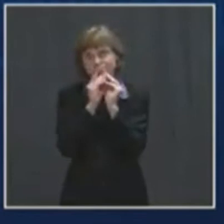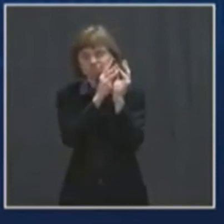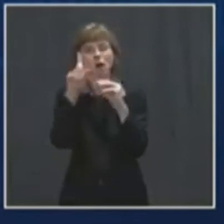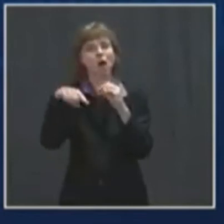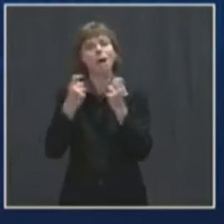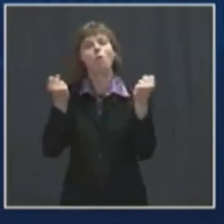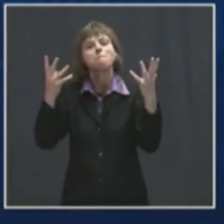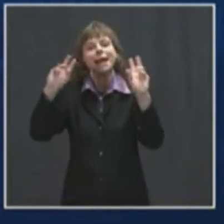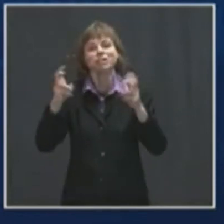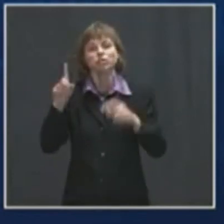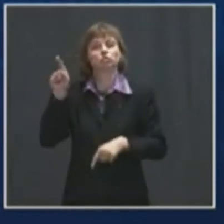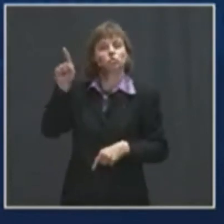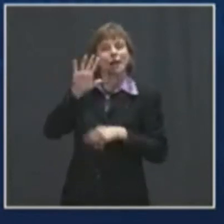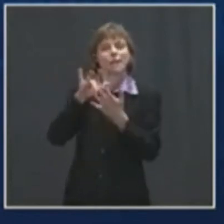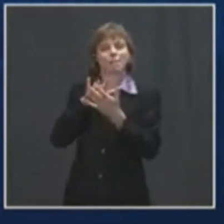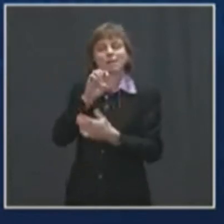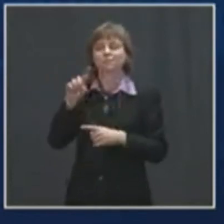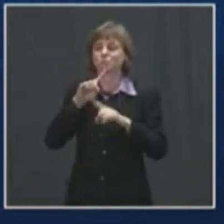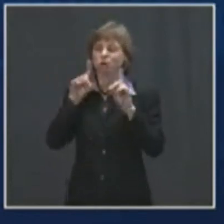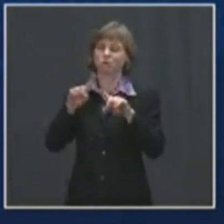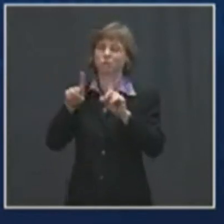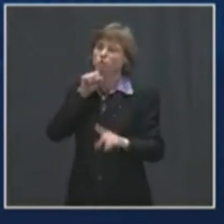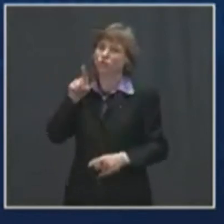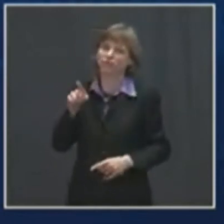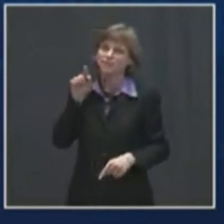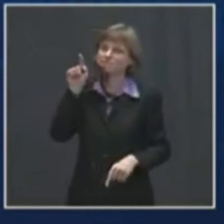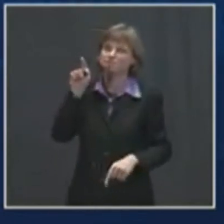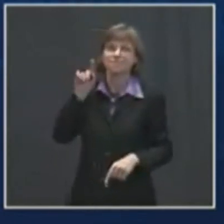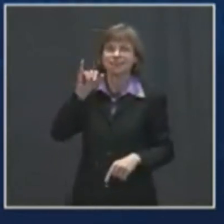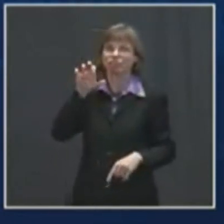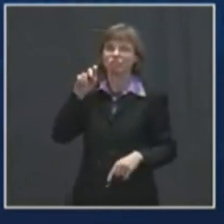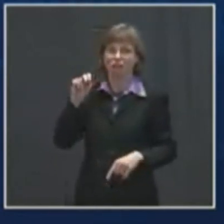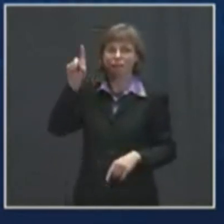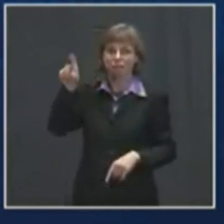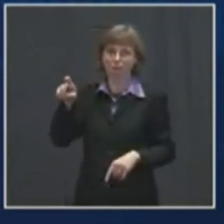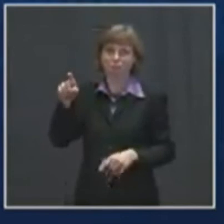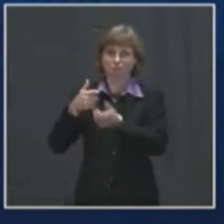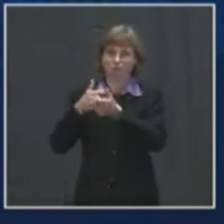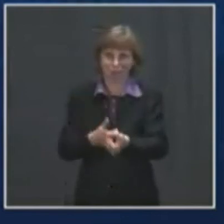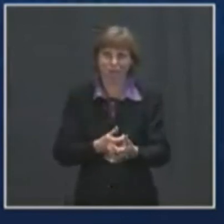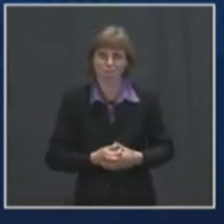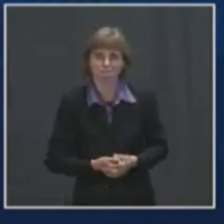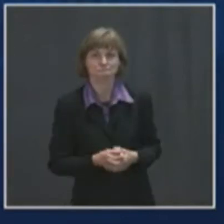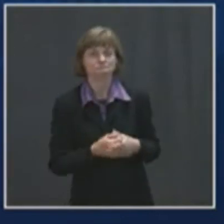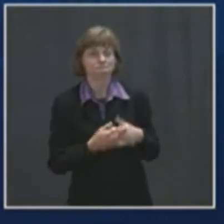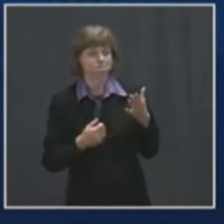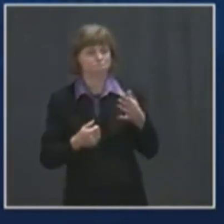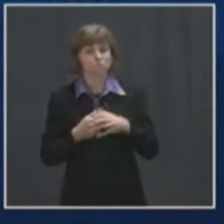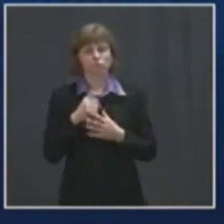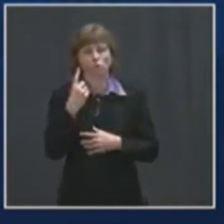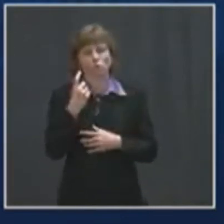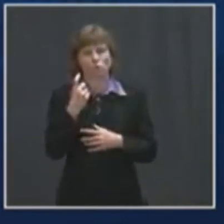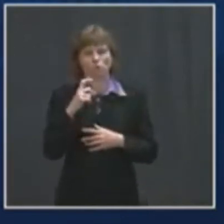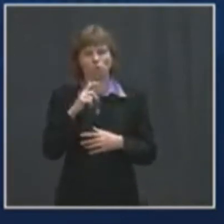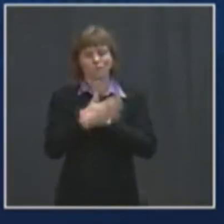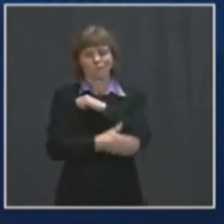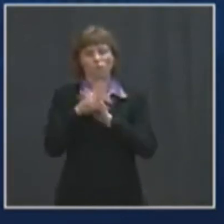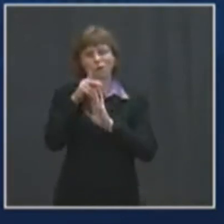But otherwise it's in Iran's court to comply. Go ahead. Thank you, Jen. One more foreign policy